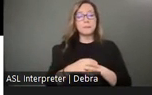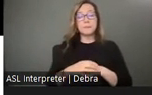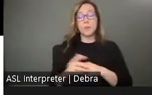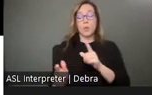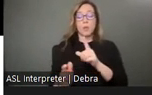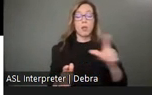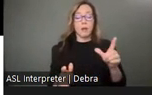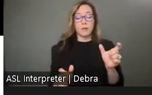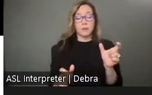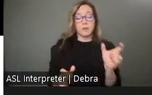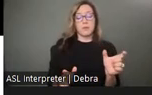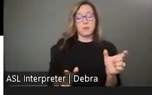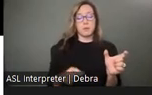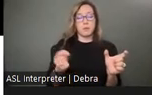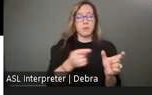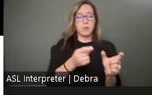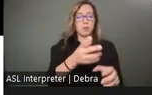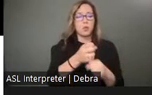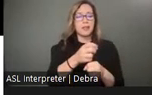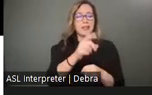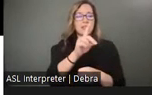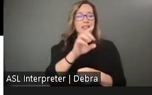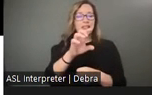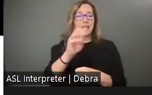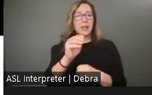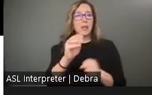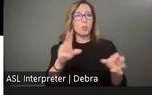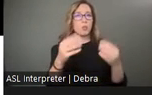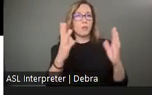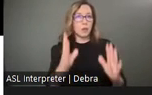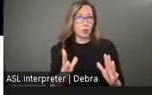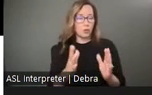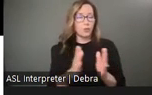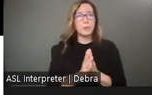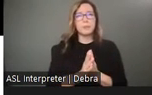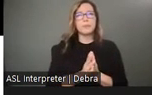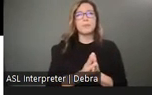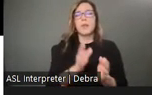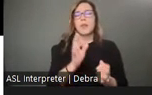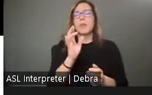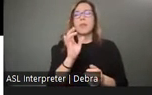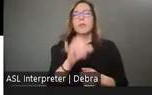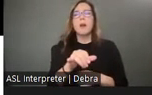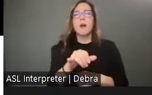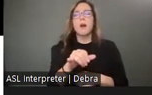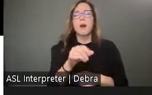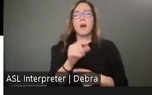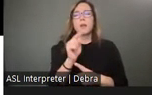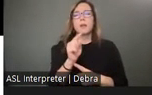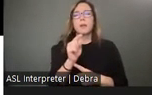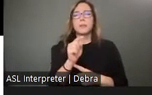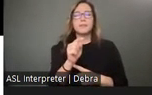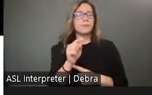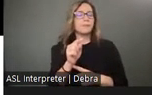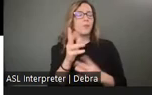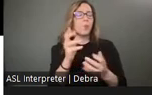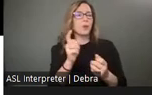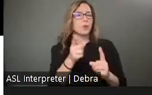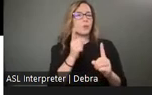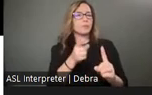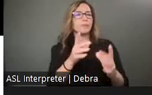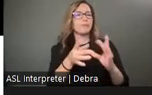side, you'll see we talk about procuring DCM providers. When we talk about this, we're looking, one of the big things that we like to point out